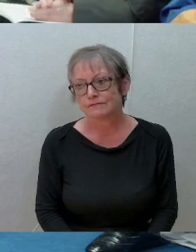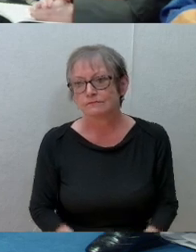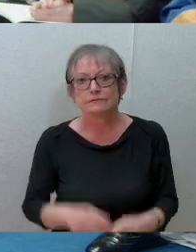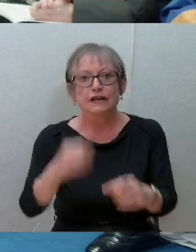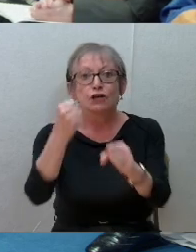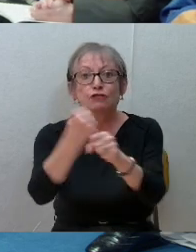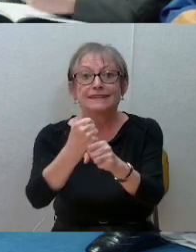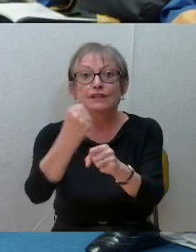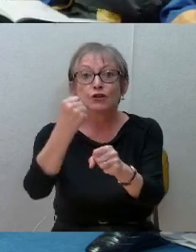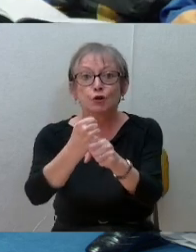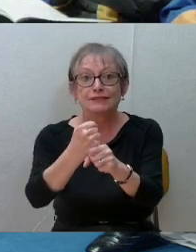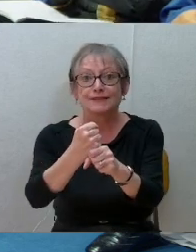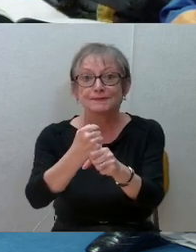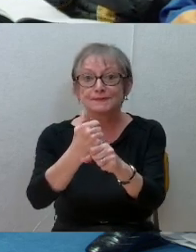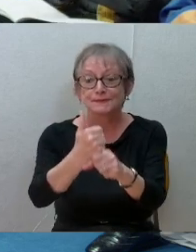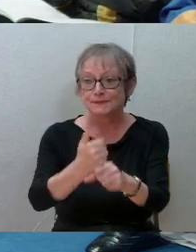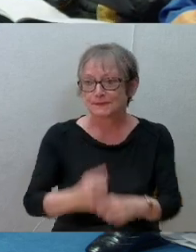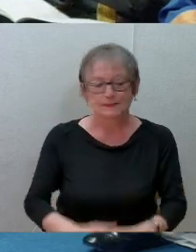Grace Good.